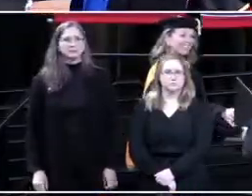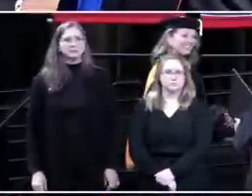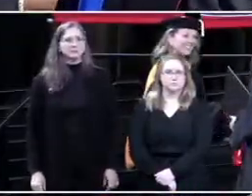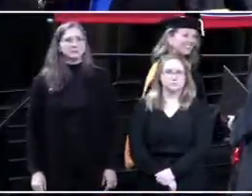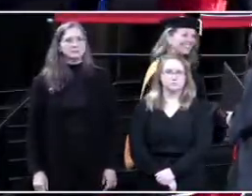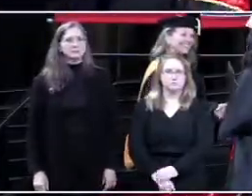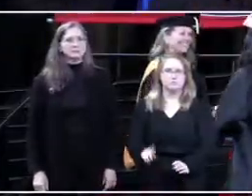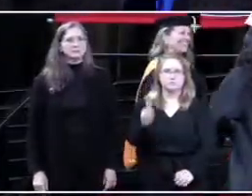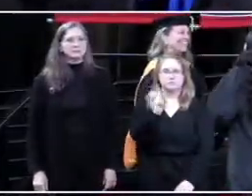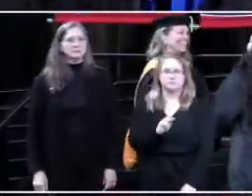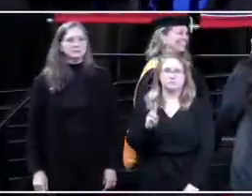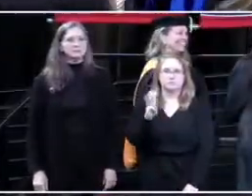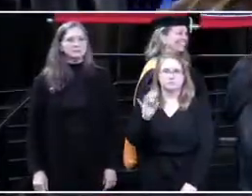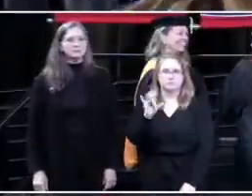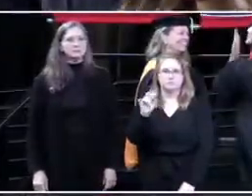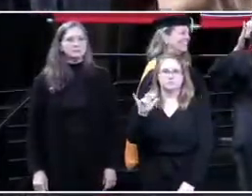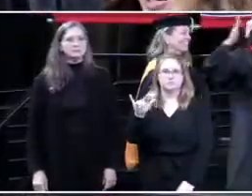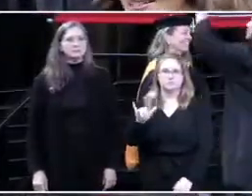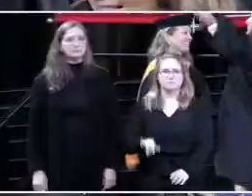Karina Wiley.